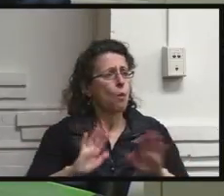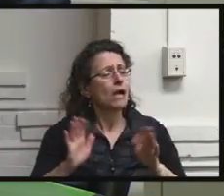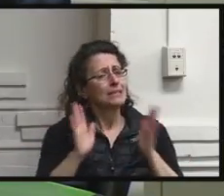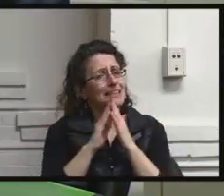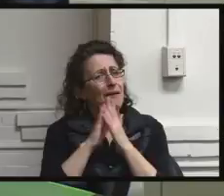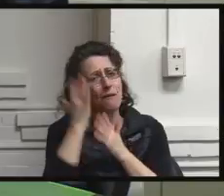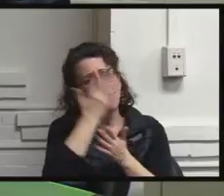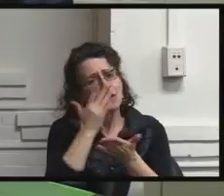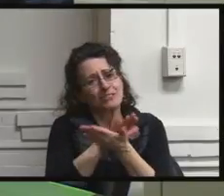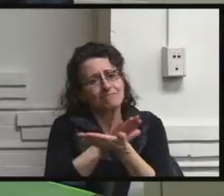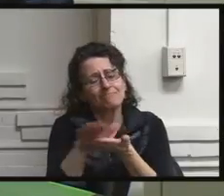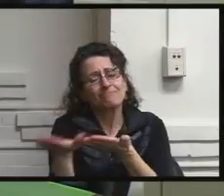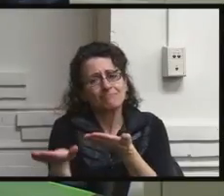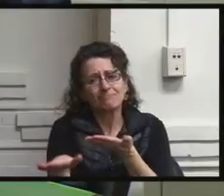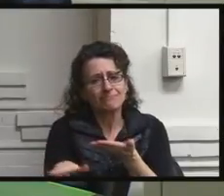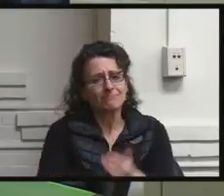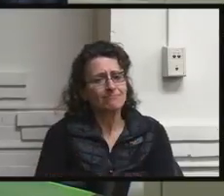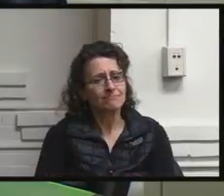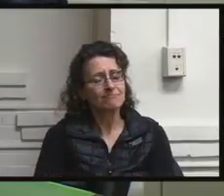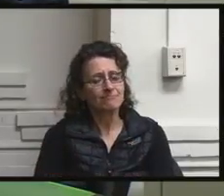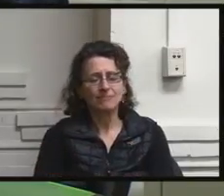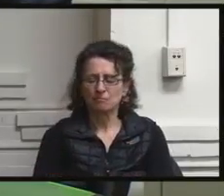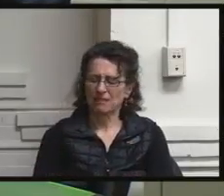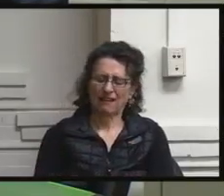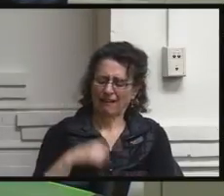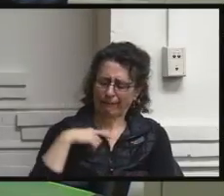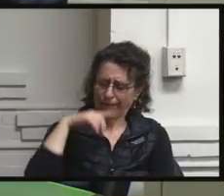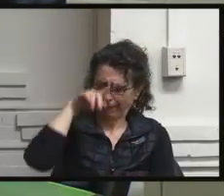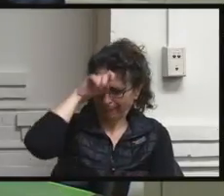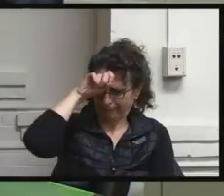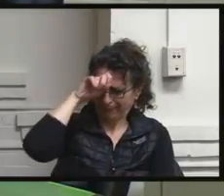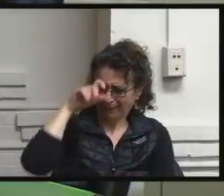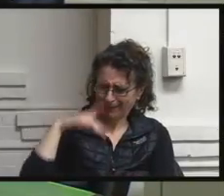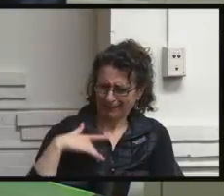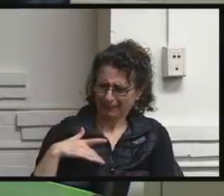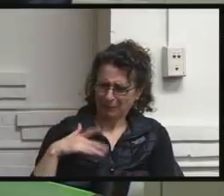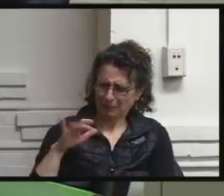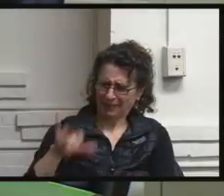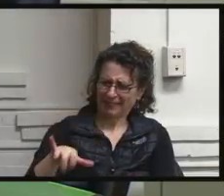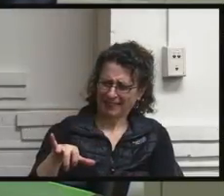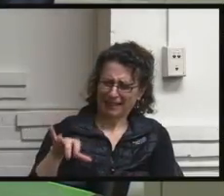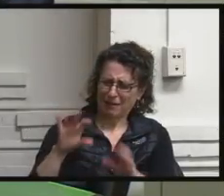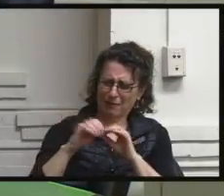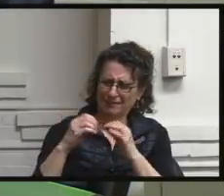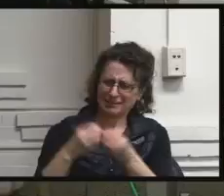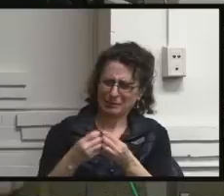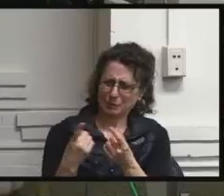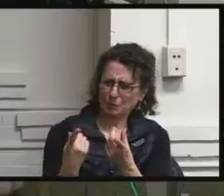but I just always wonder what, you know. What so,